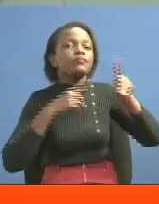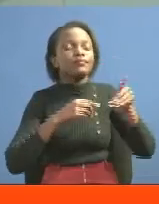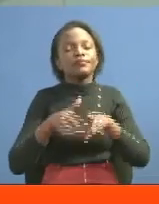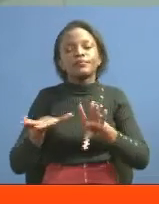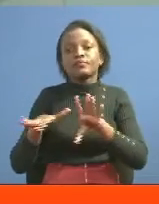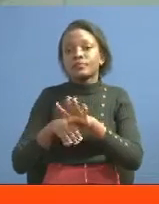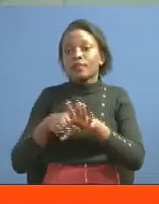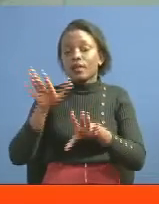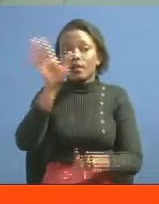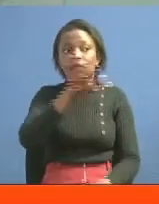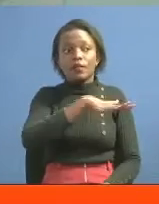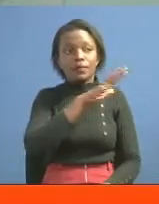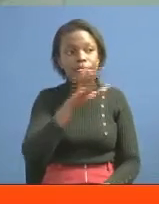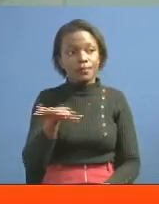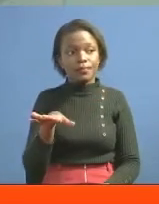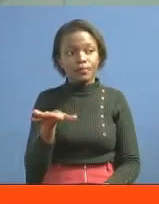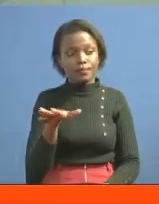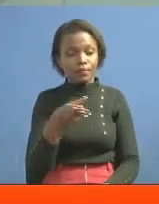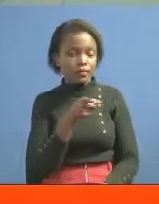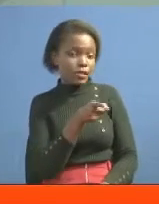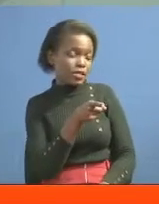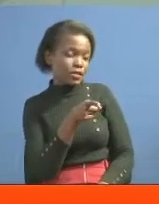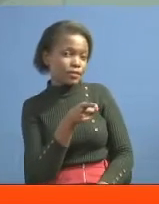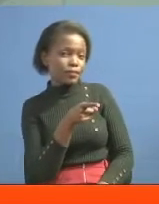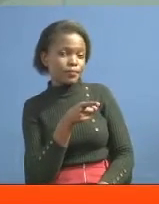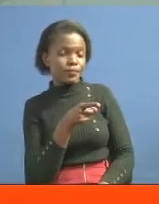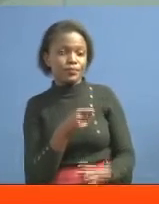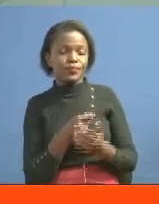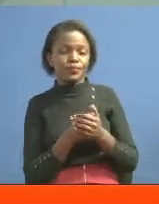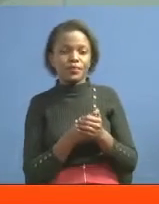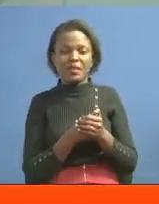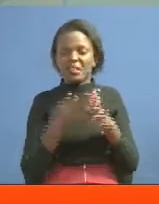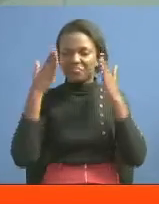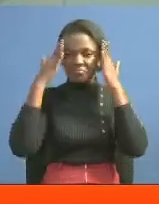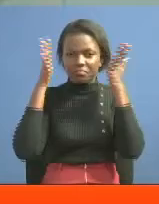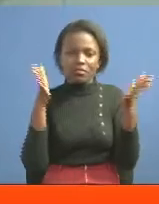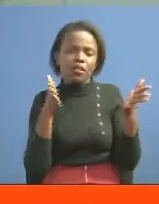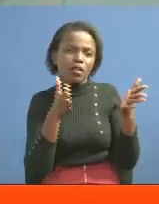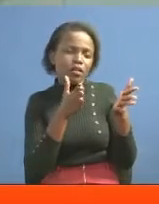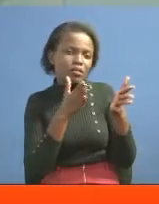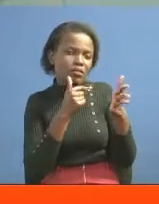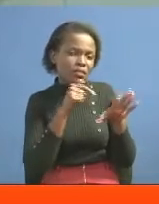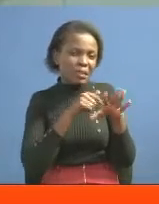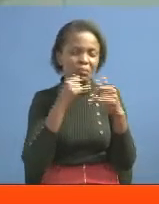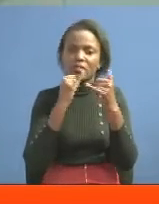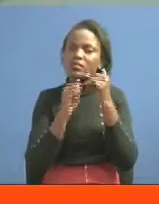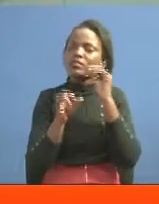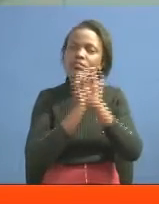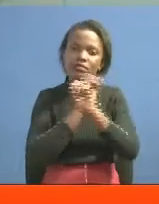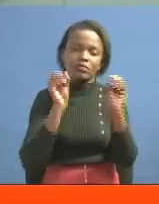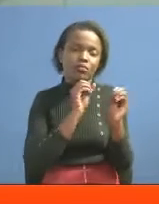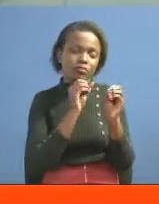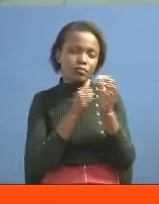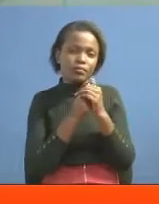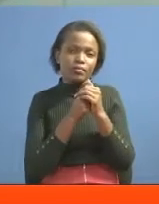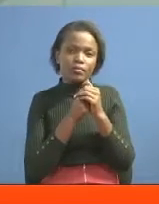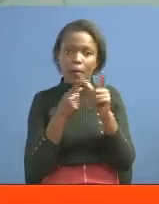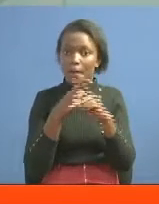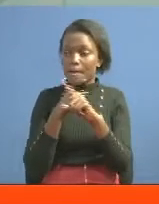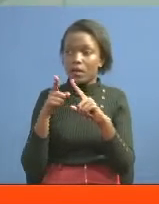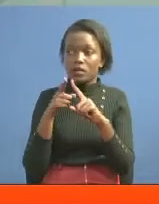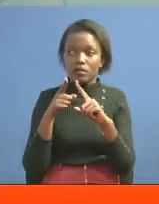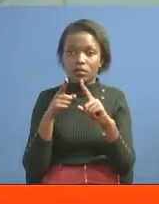And so we've not seen that. And also this one was an open-ended one in that we don't know when it will end. So it's caused a lot of uncertainty.